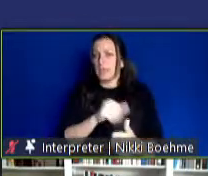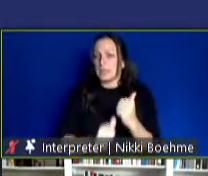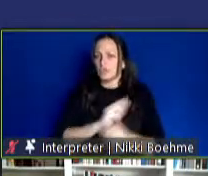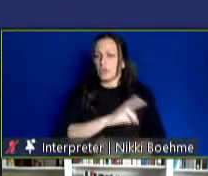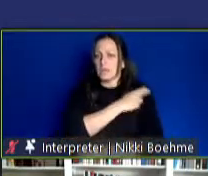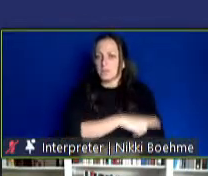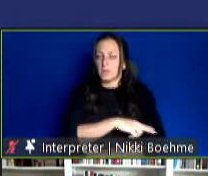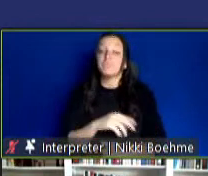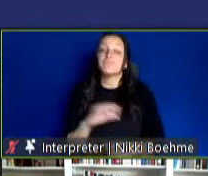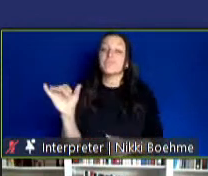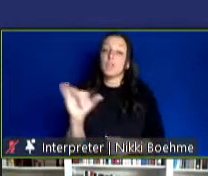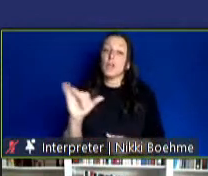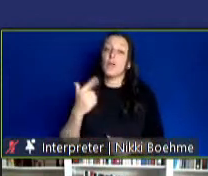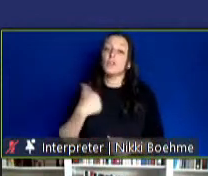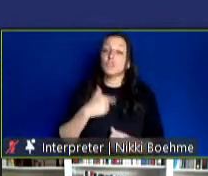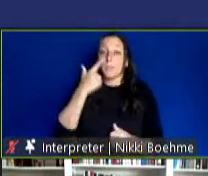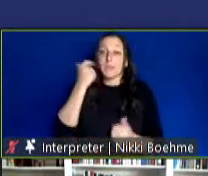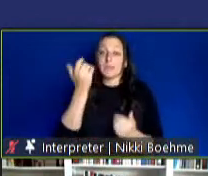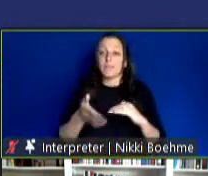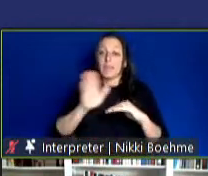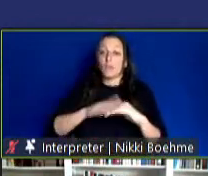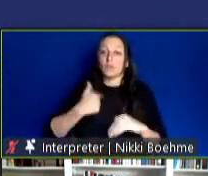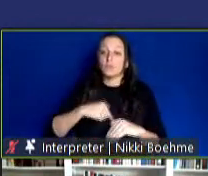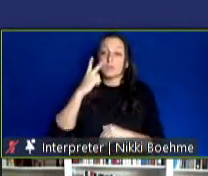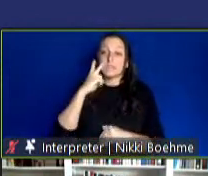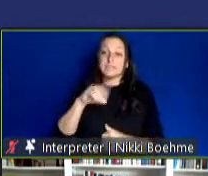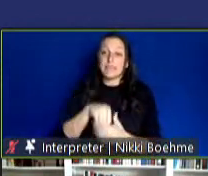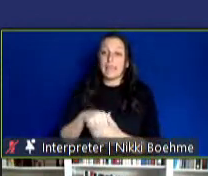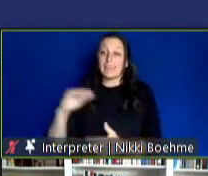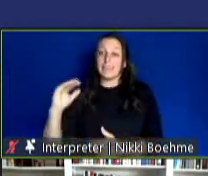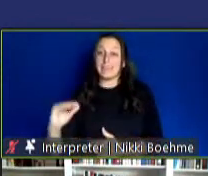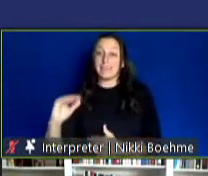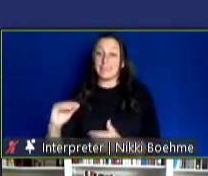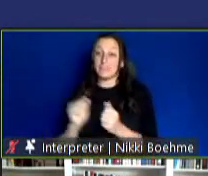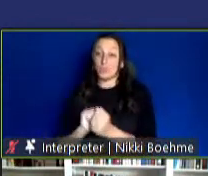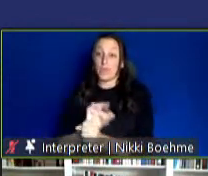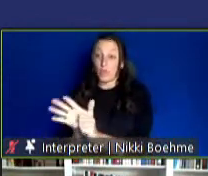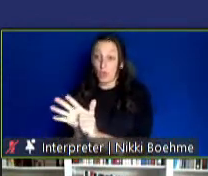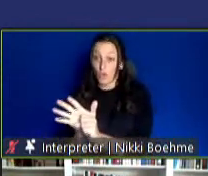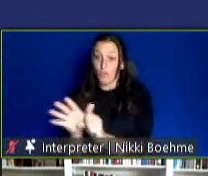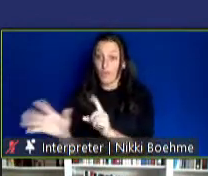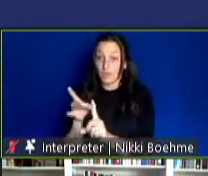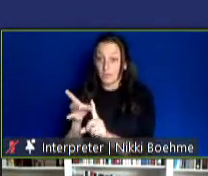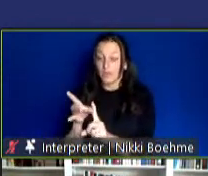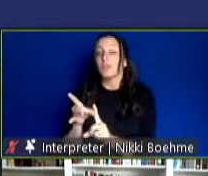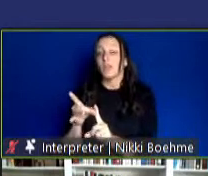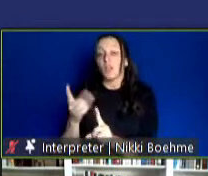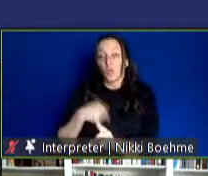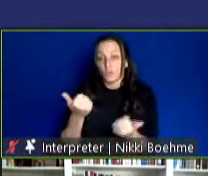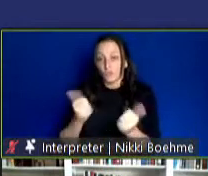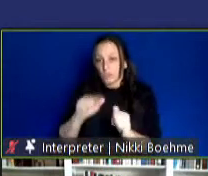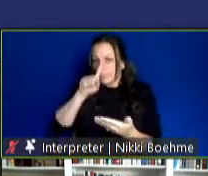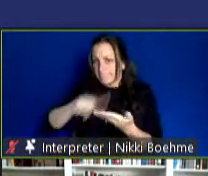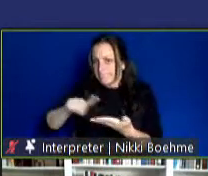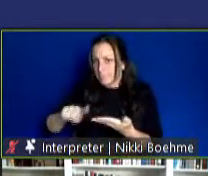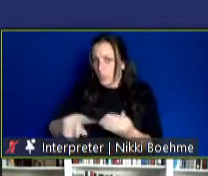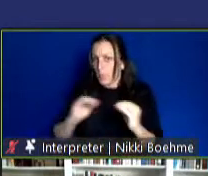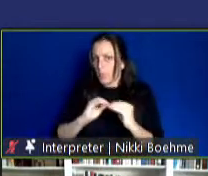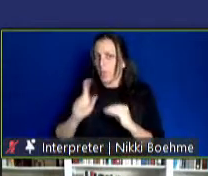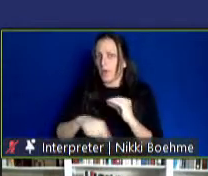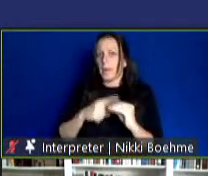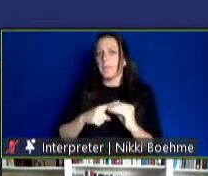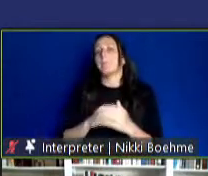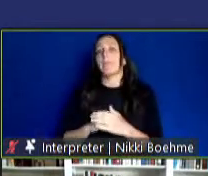given the increase we are seeing in our pediatric population, are beginning to work on a deeper dive into our